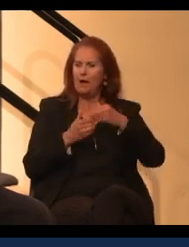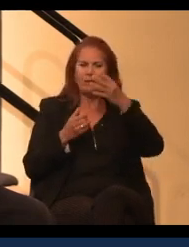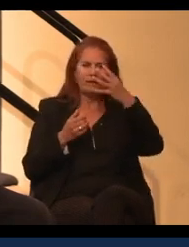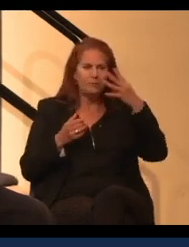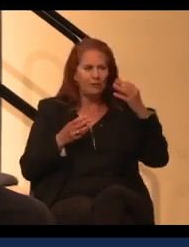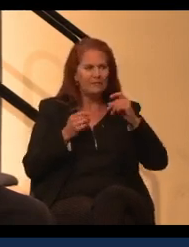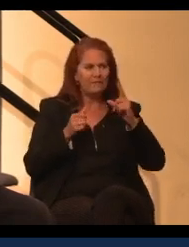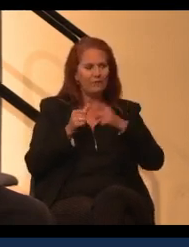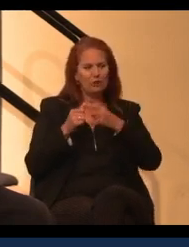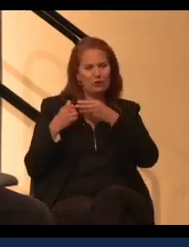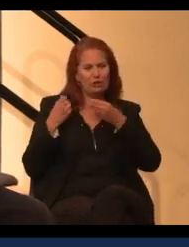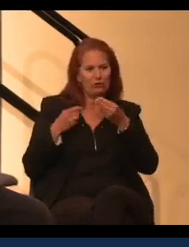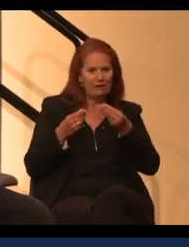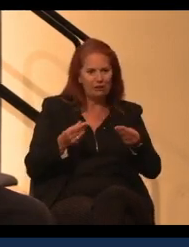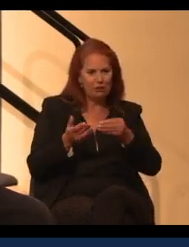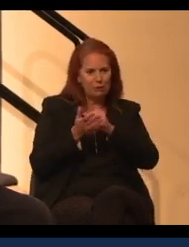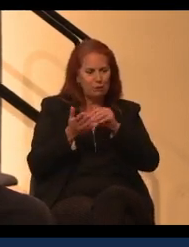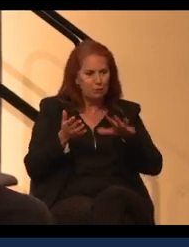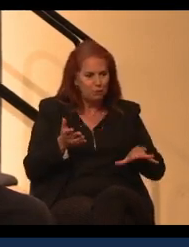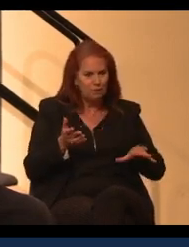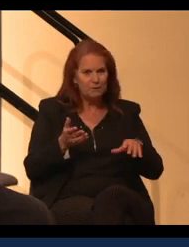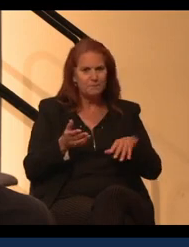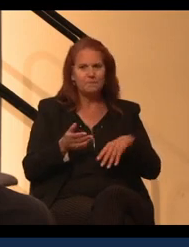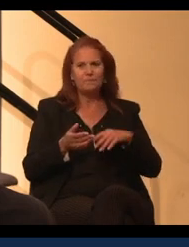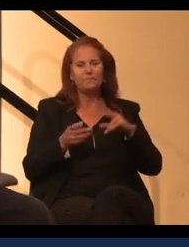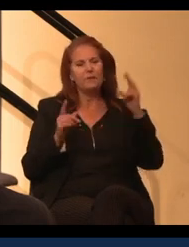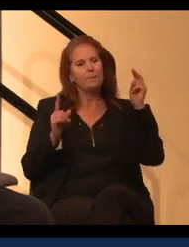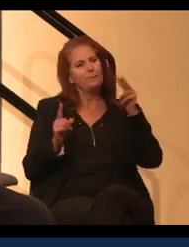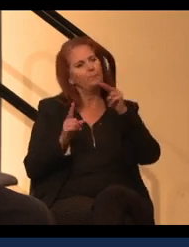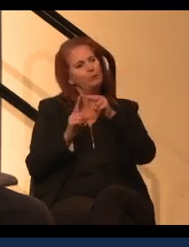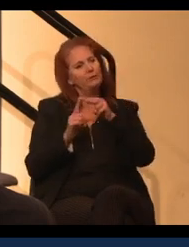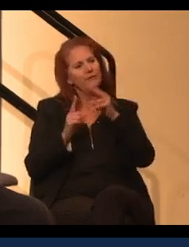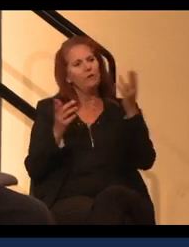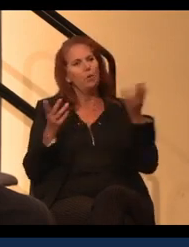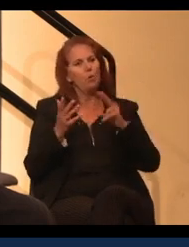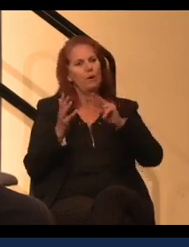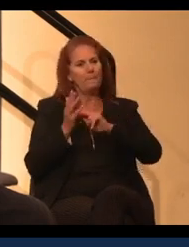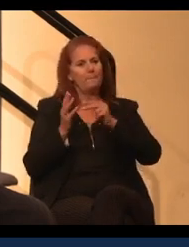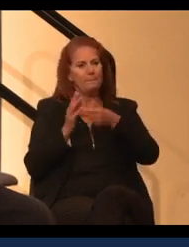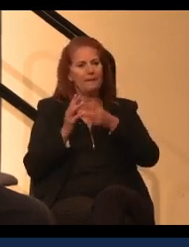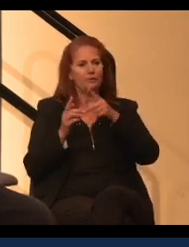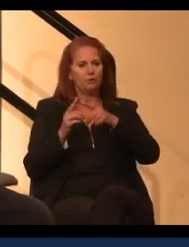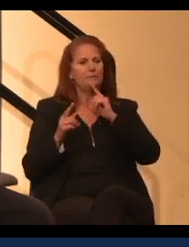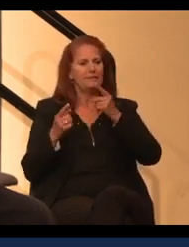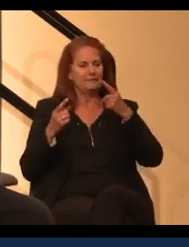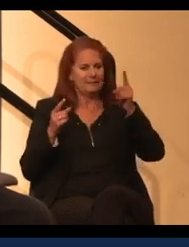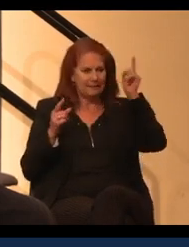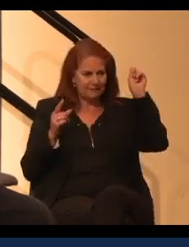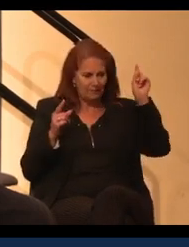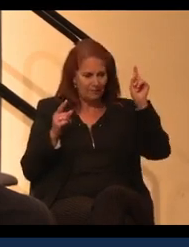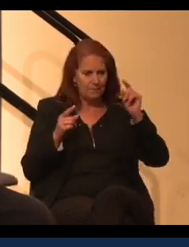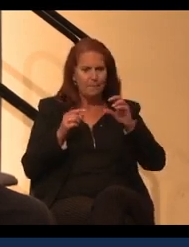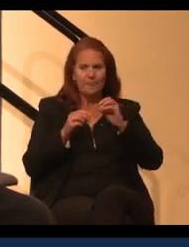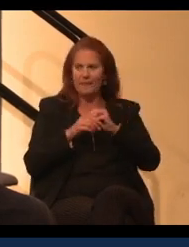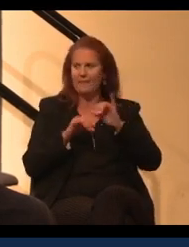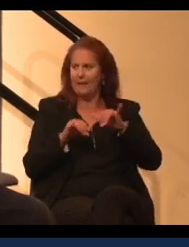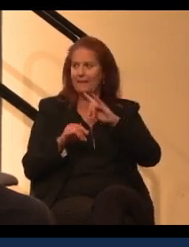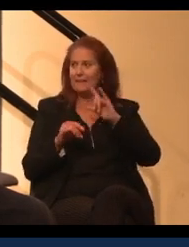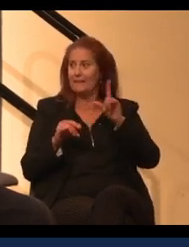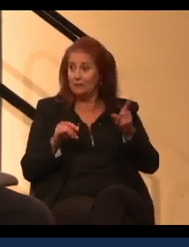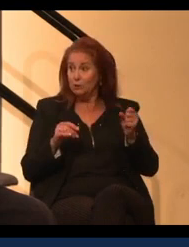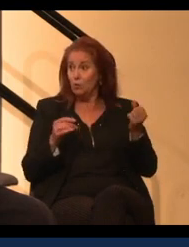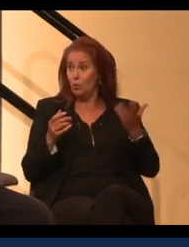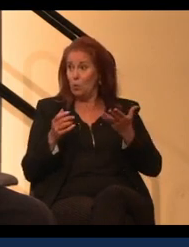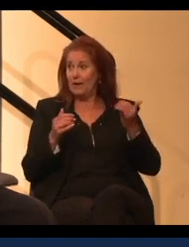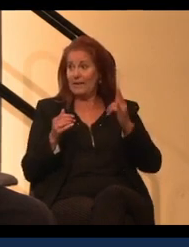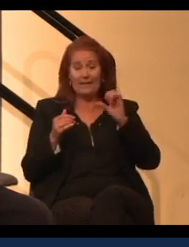and first-generation students perceive what it means to be successful, is that it is what it is, so we